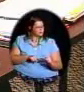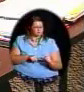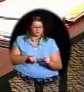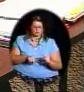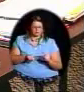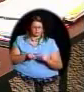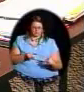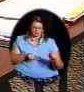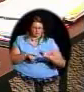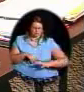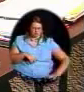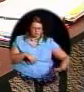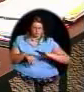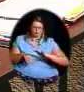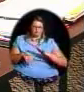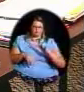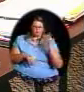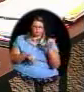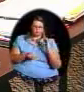highs are fairly equal.